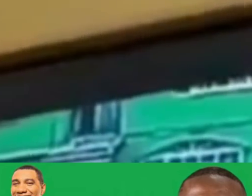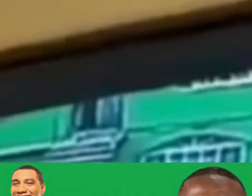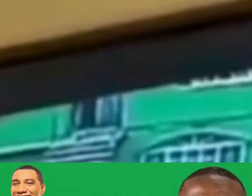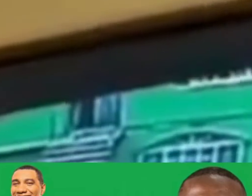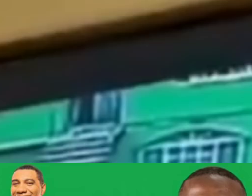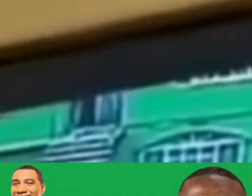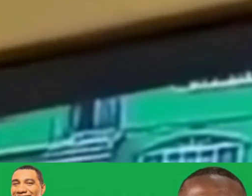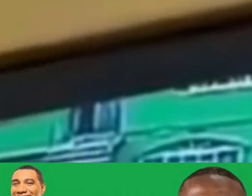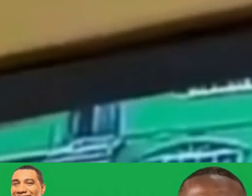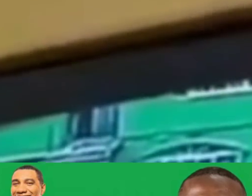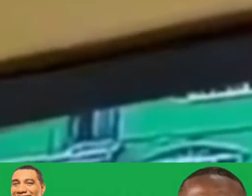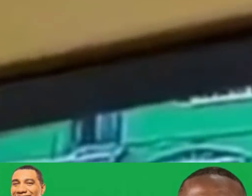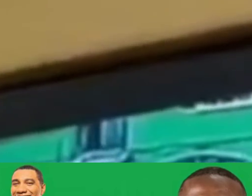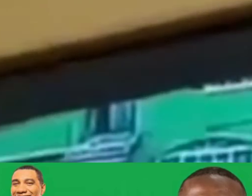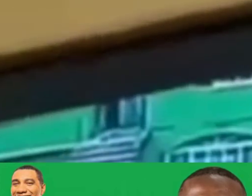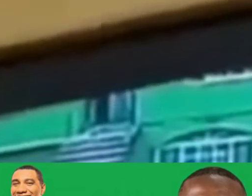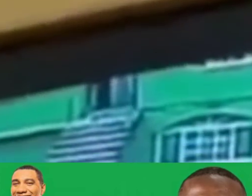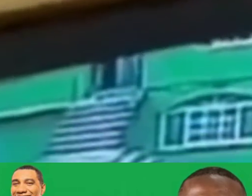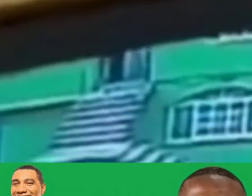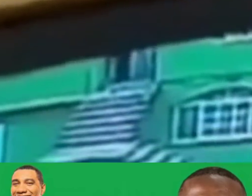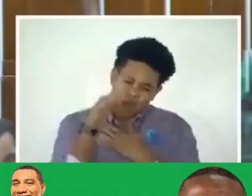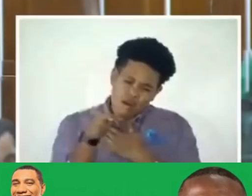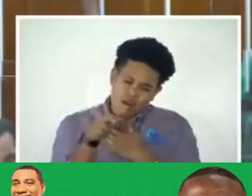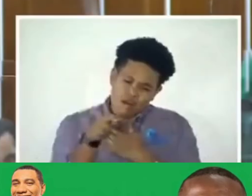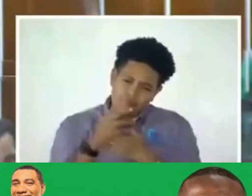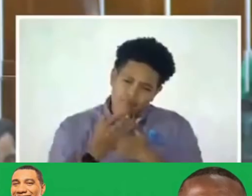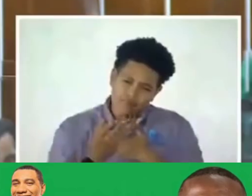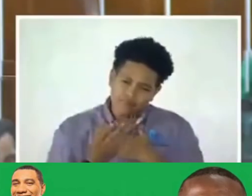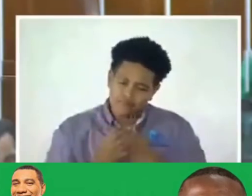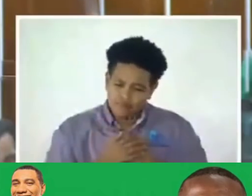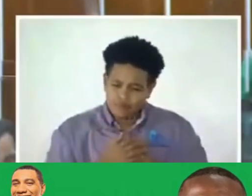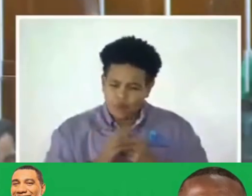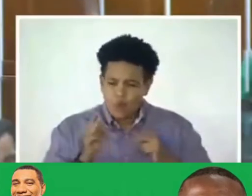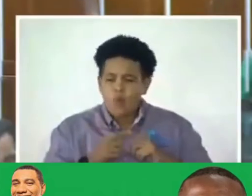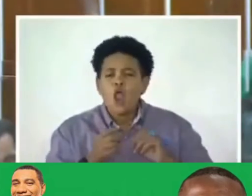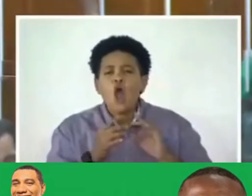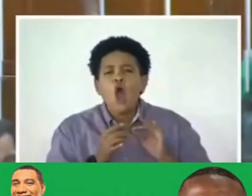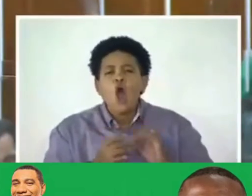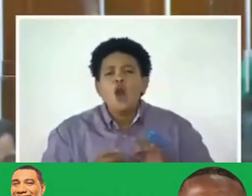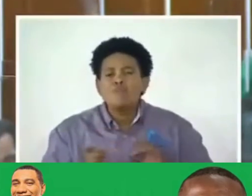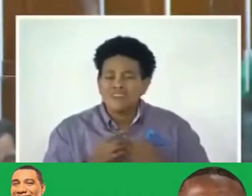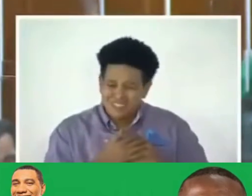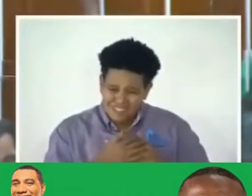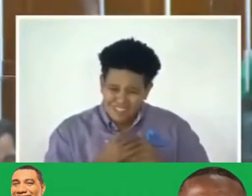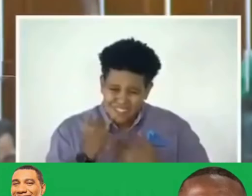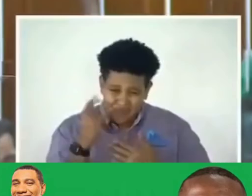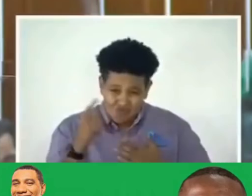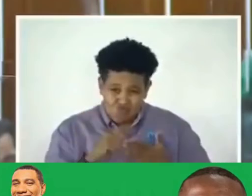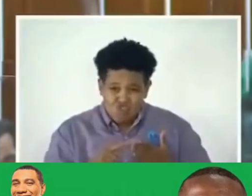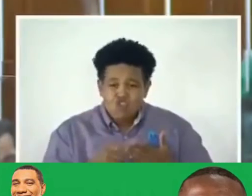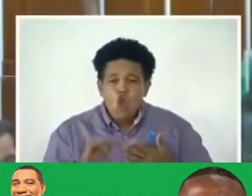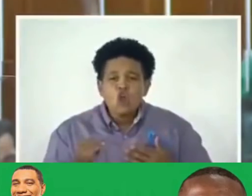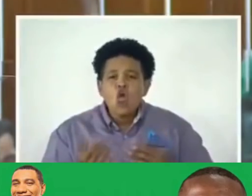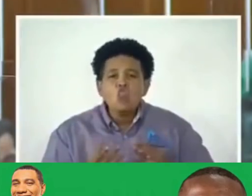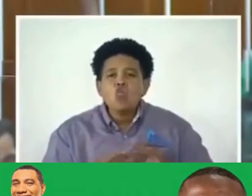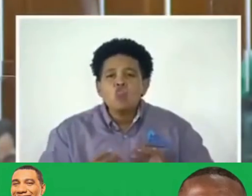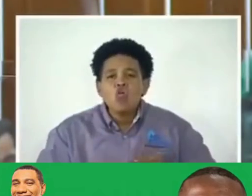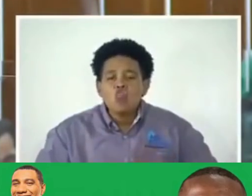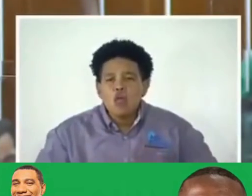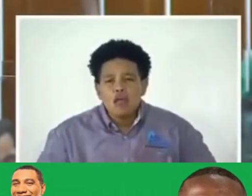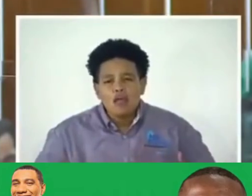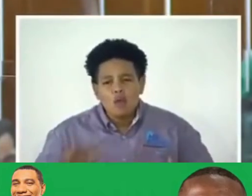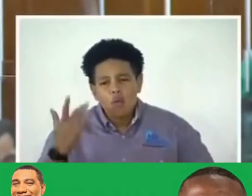this because we are not tolerating it. We want to know which dancehall song caused Mr. Wright to take